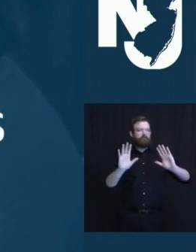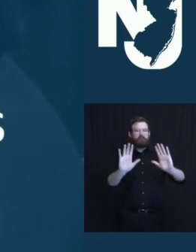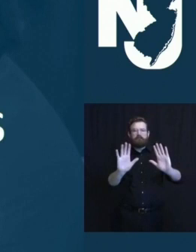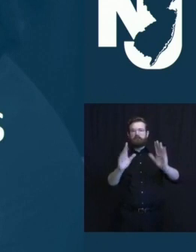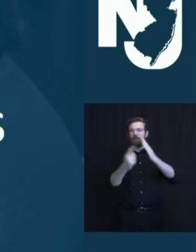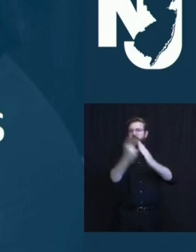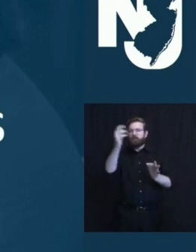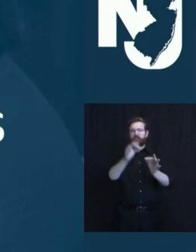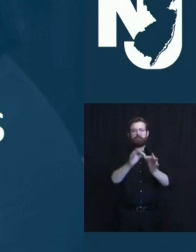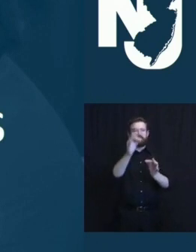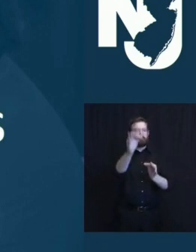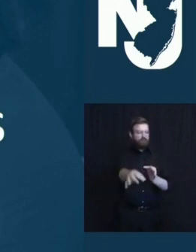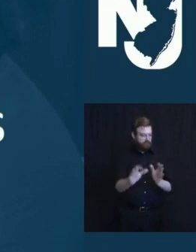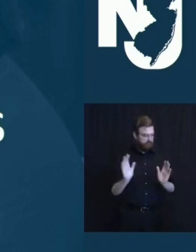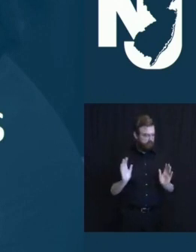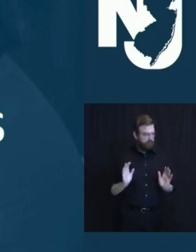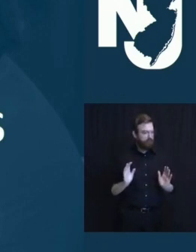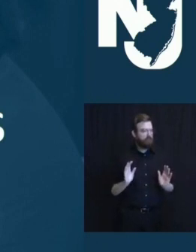that website,